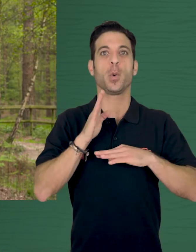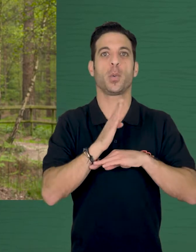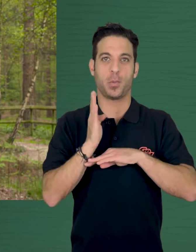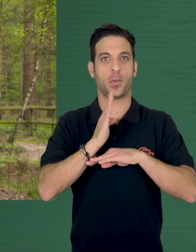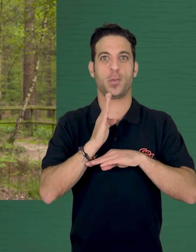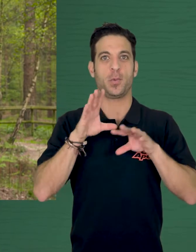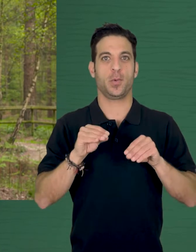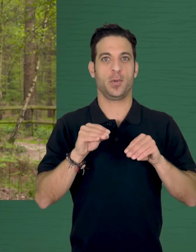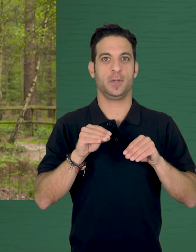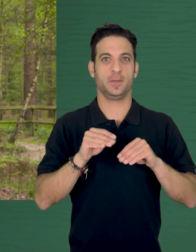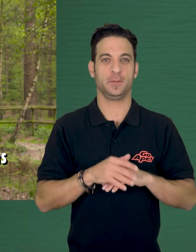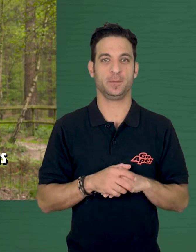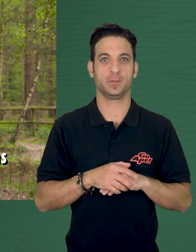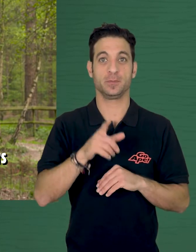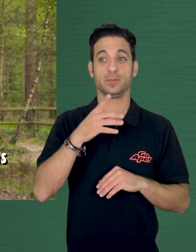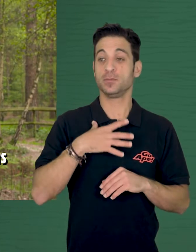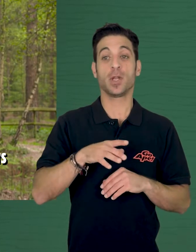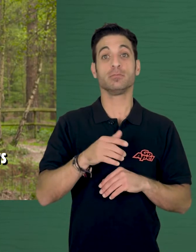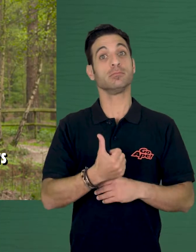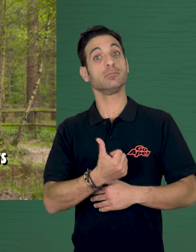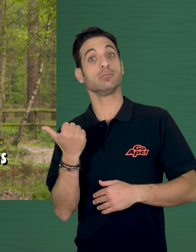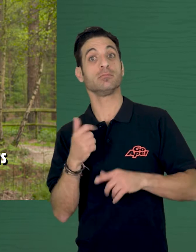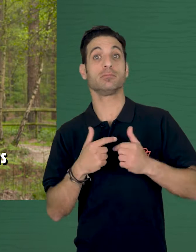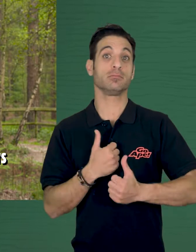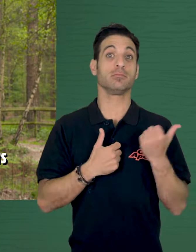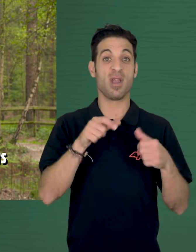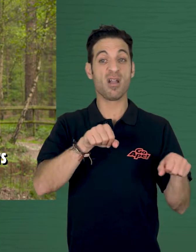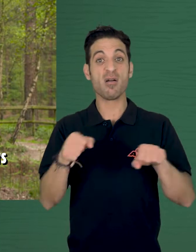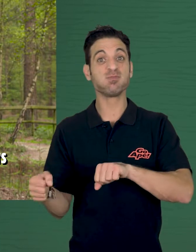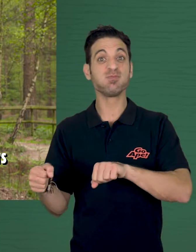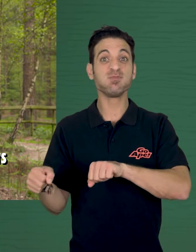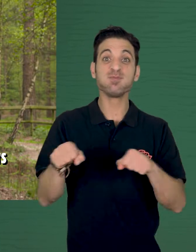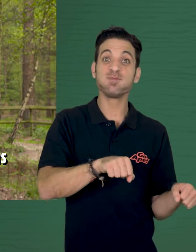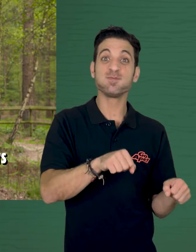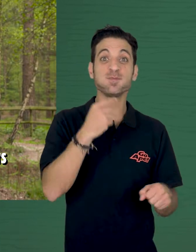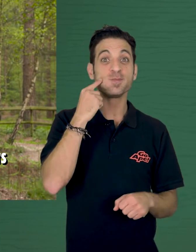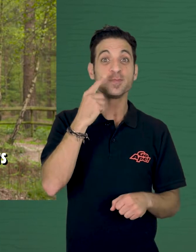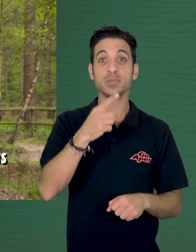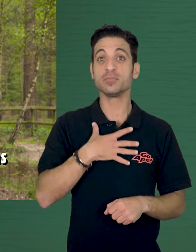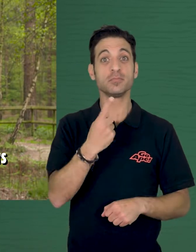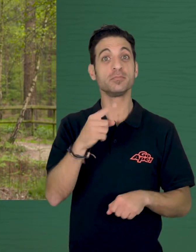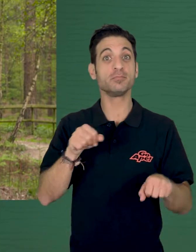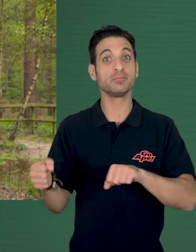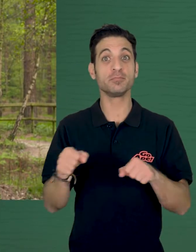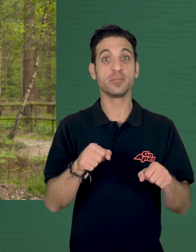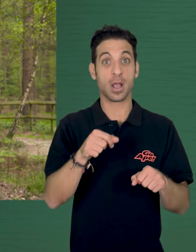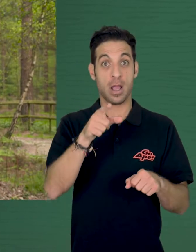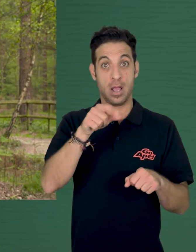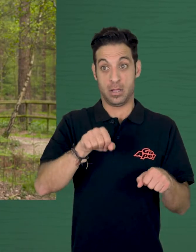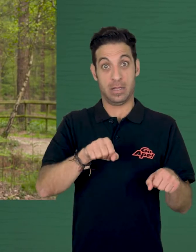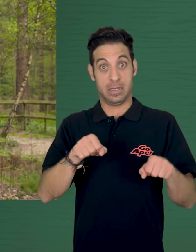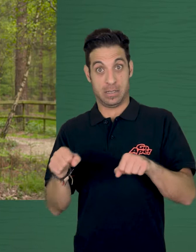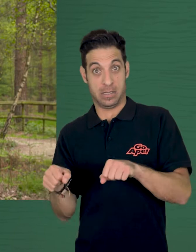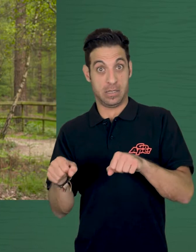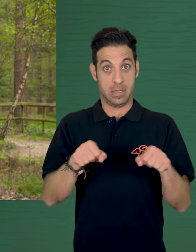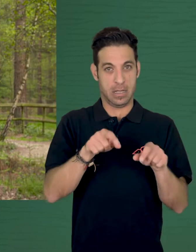return to that neutral position. To turn left or right, you simply move the handlebars to whichever way you want to go. And when you do put that all